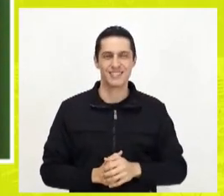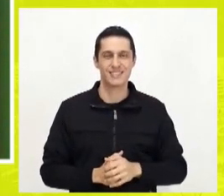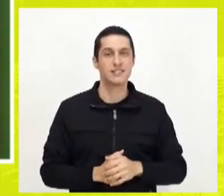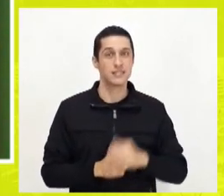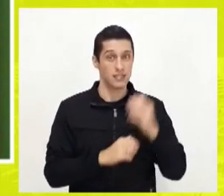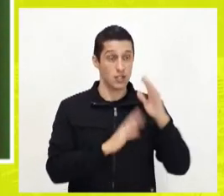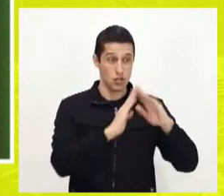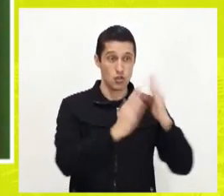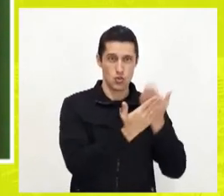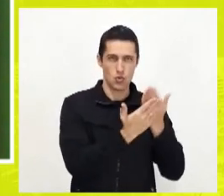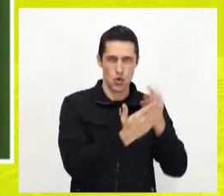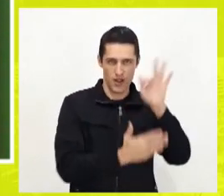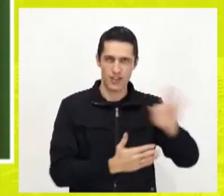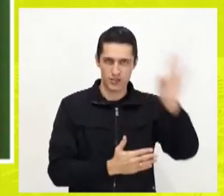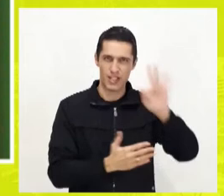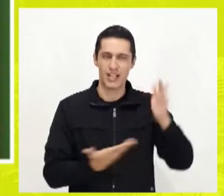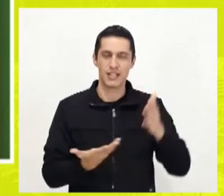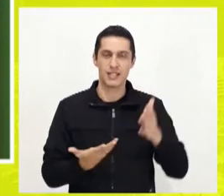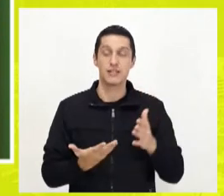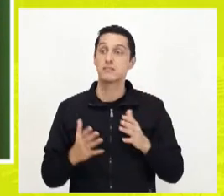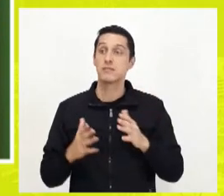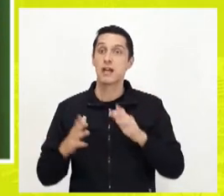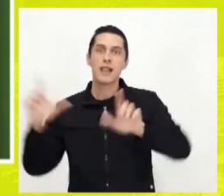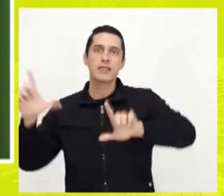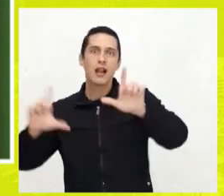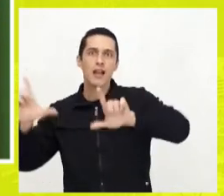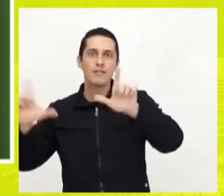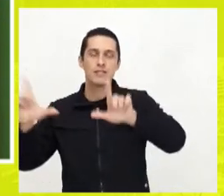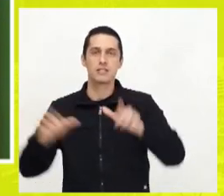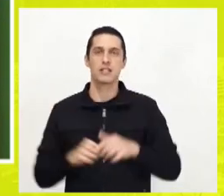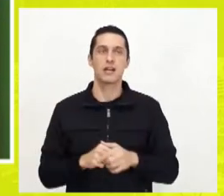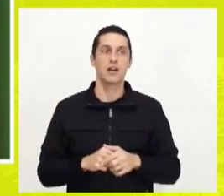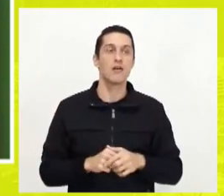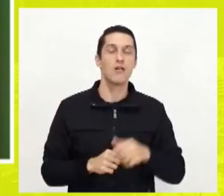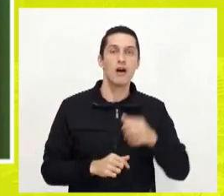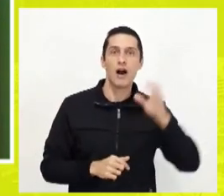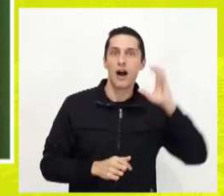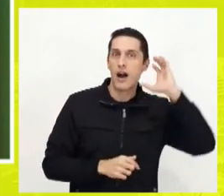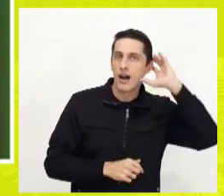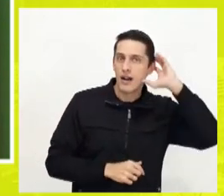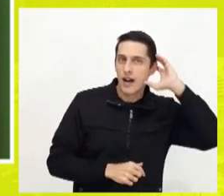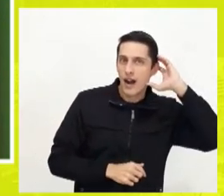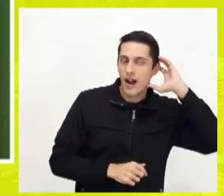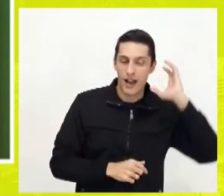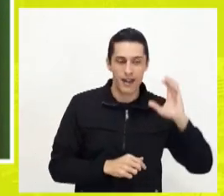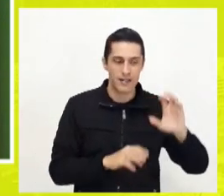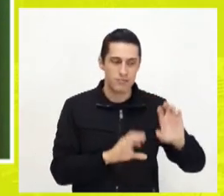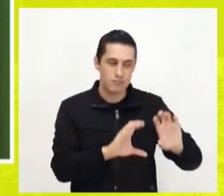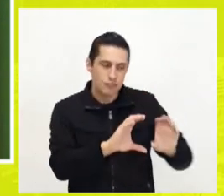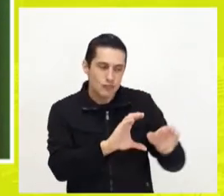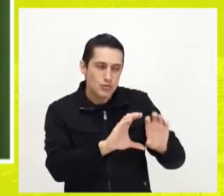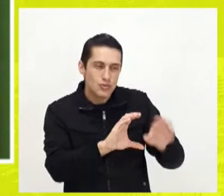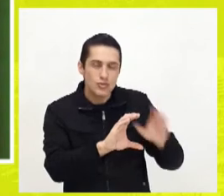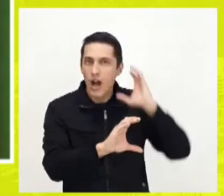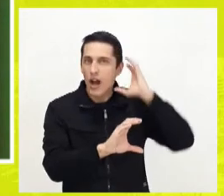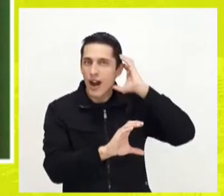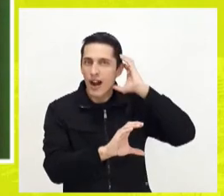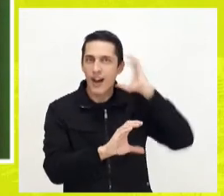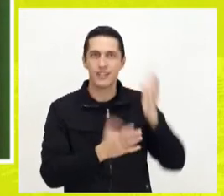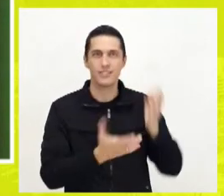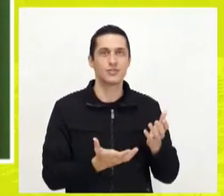the different formats tv uh radio printing press